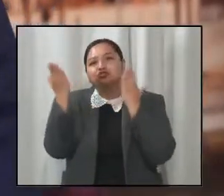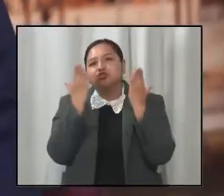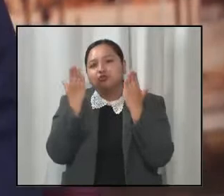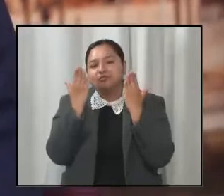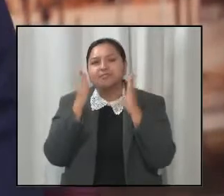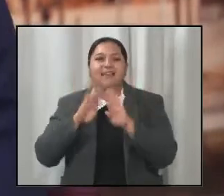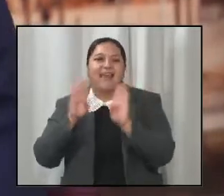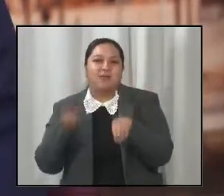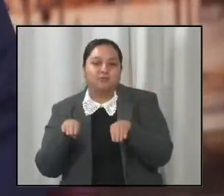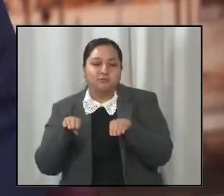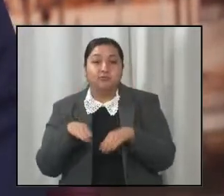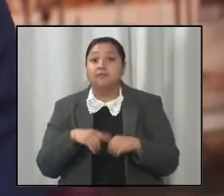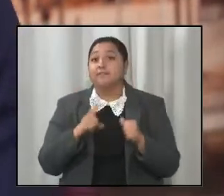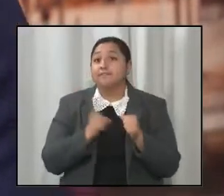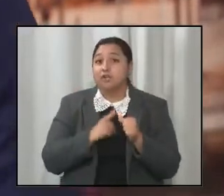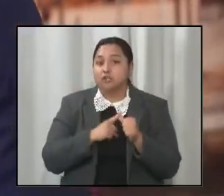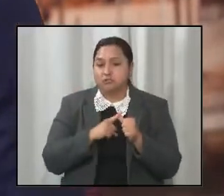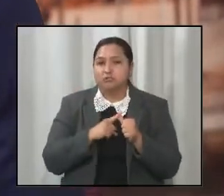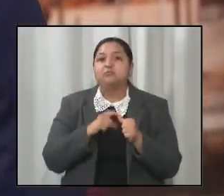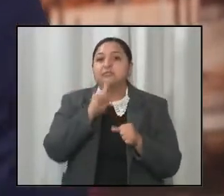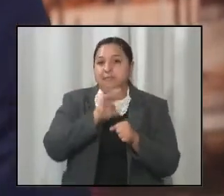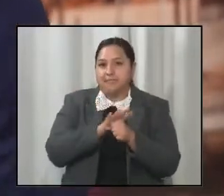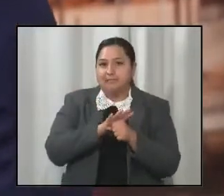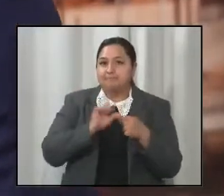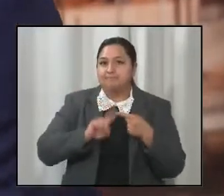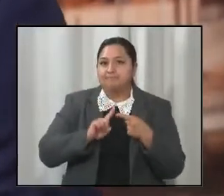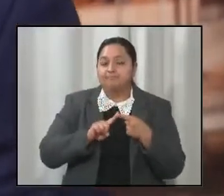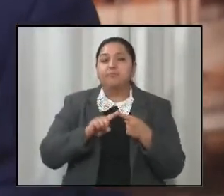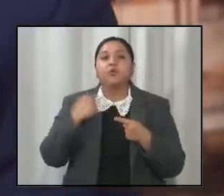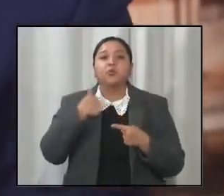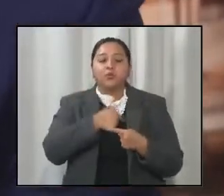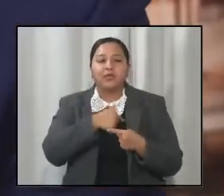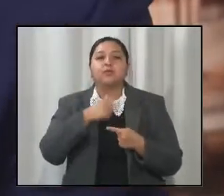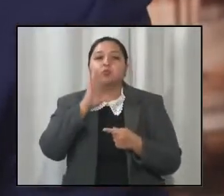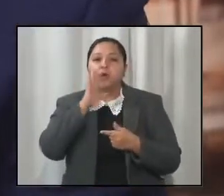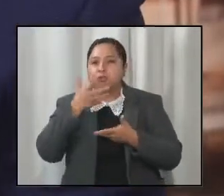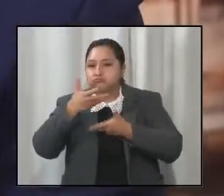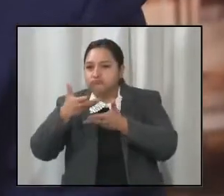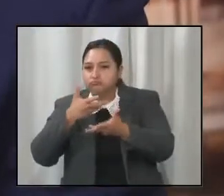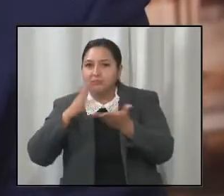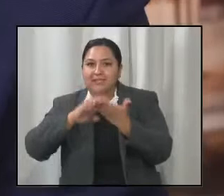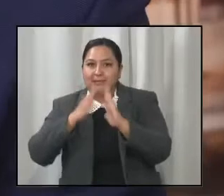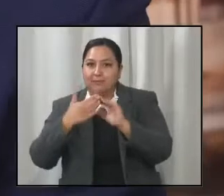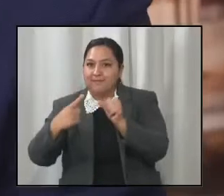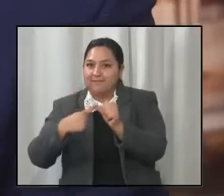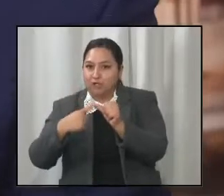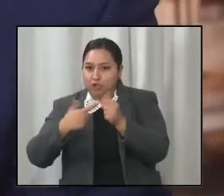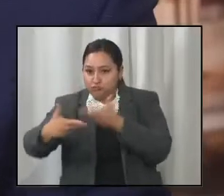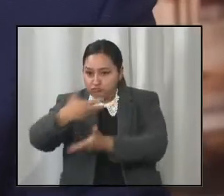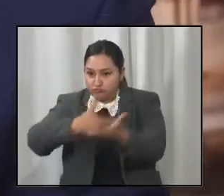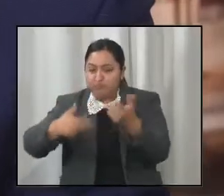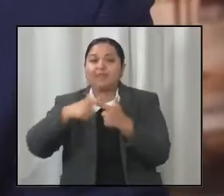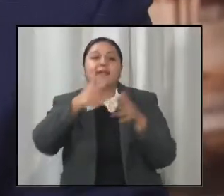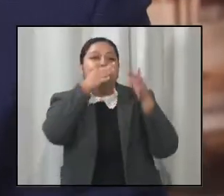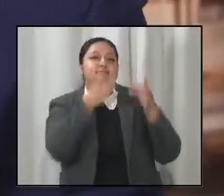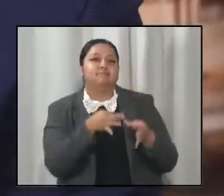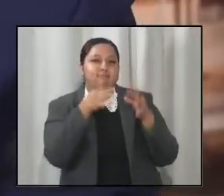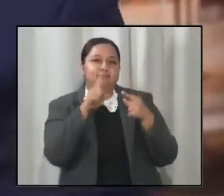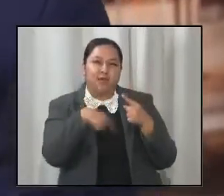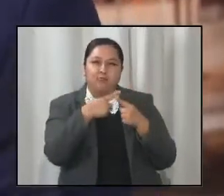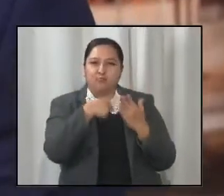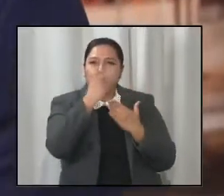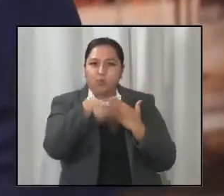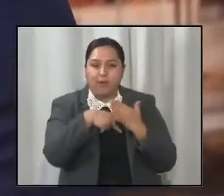first commitment is that the community will be engaged prior to making decisions about program specifics. Second, the city will